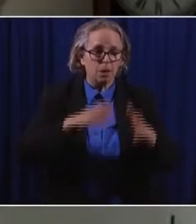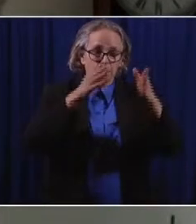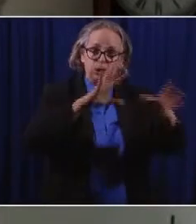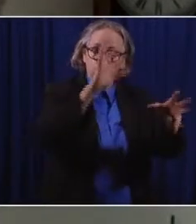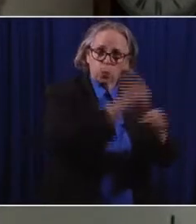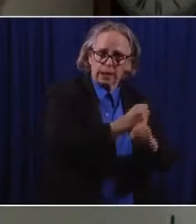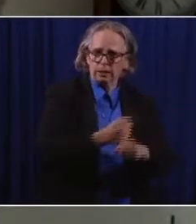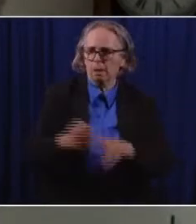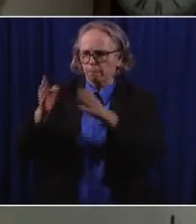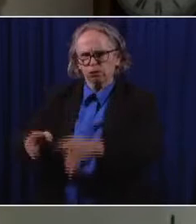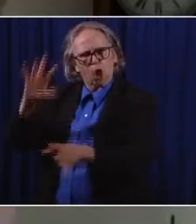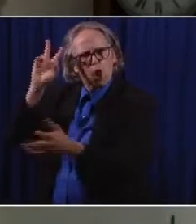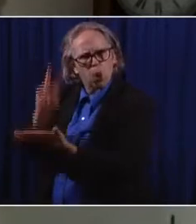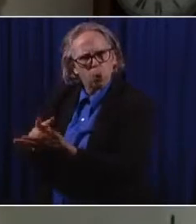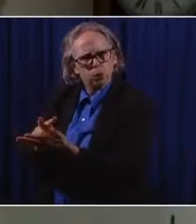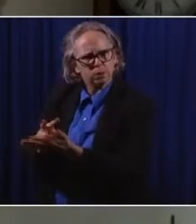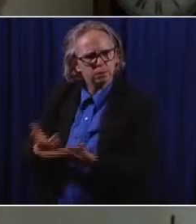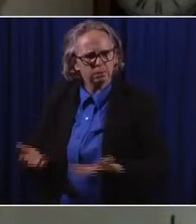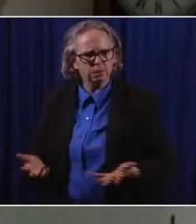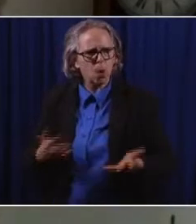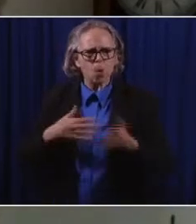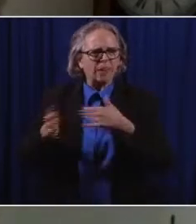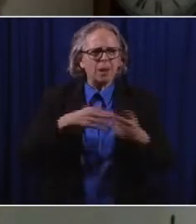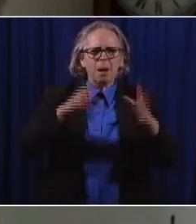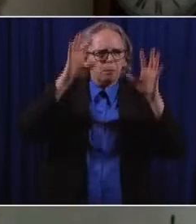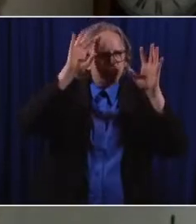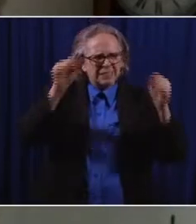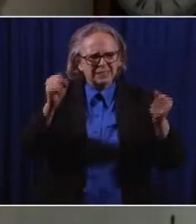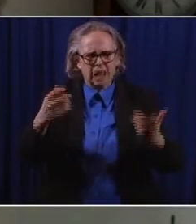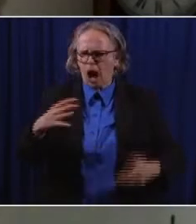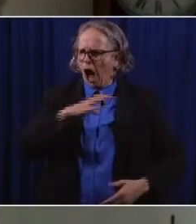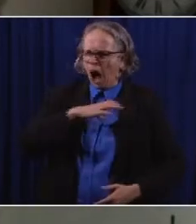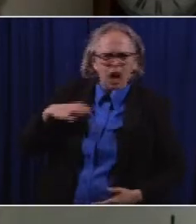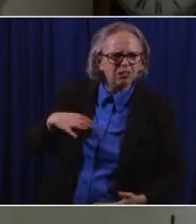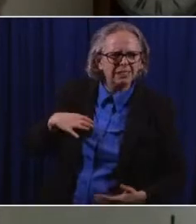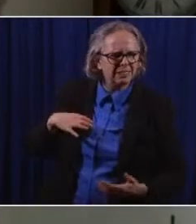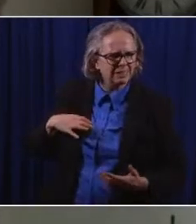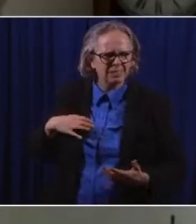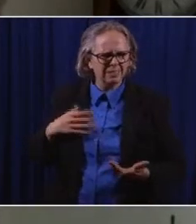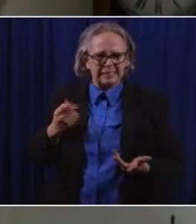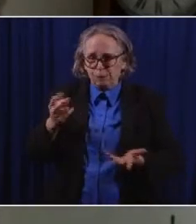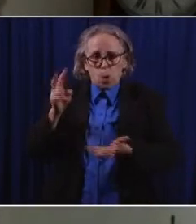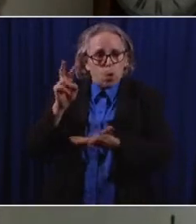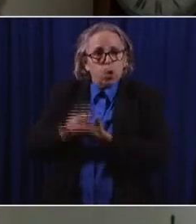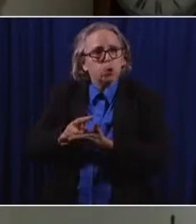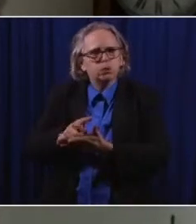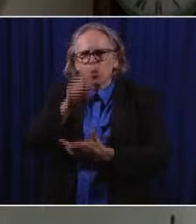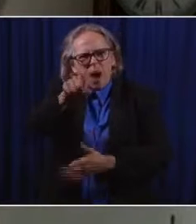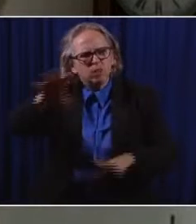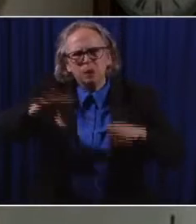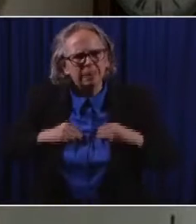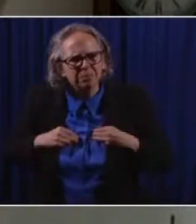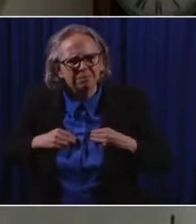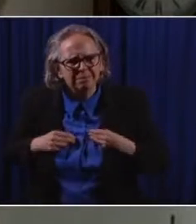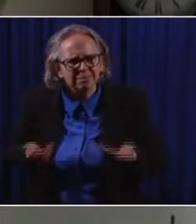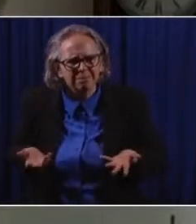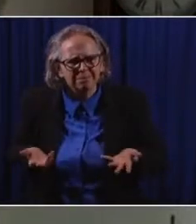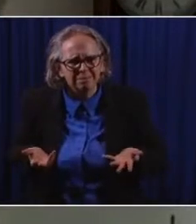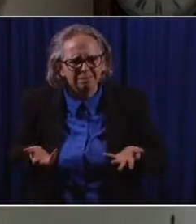or a U.S. Senate race or state legislature, and you lose, you lose. That's it. So